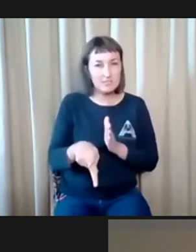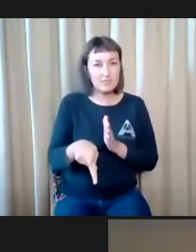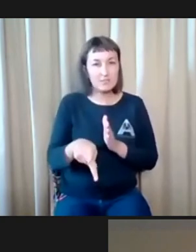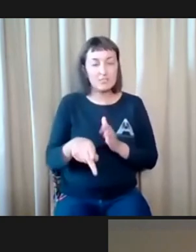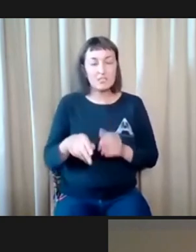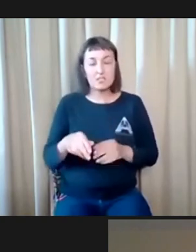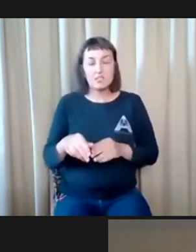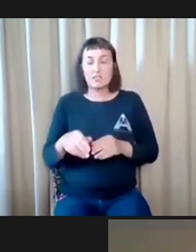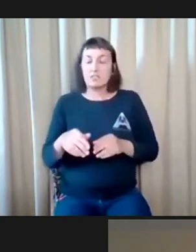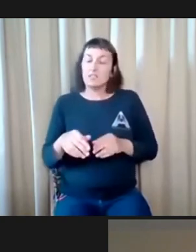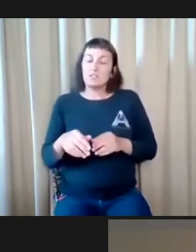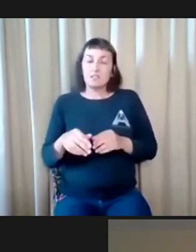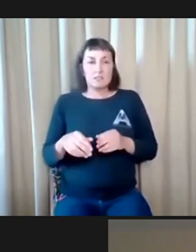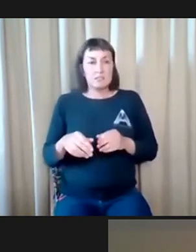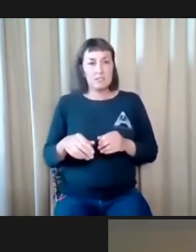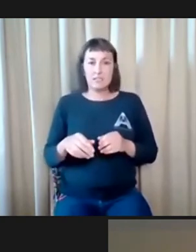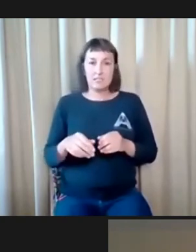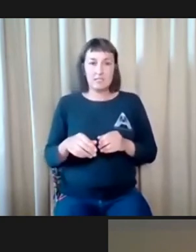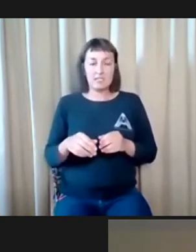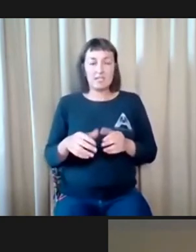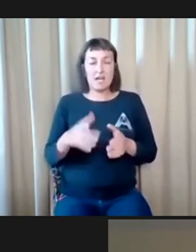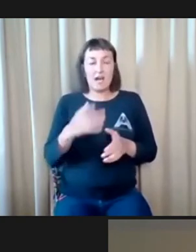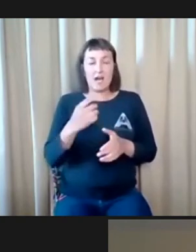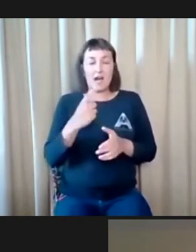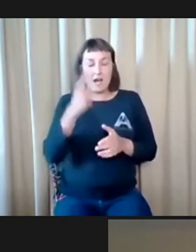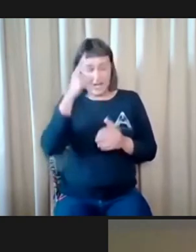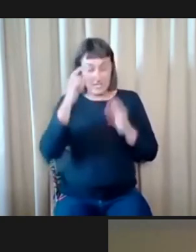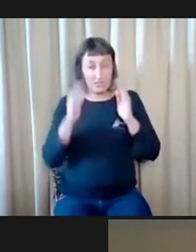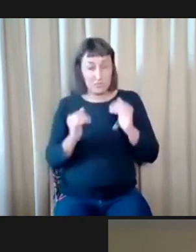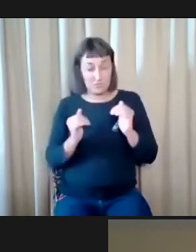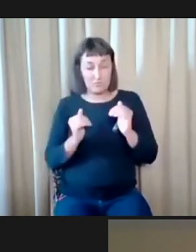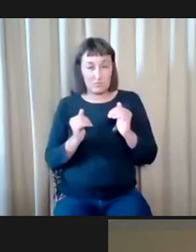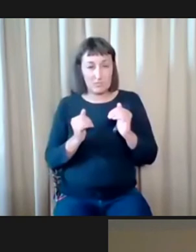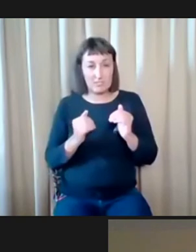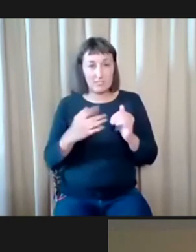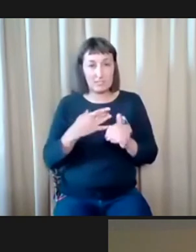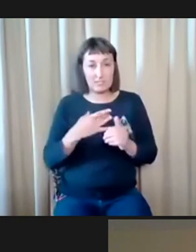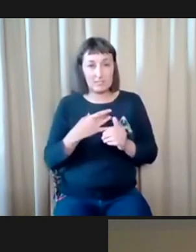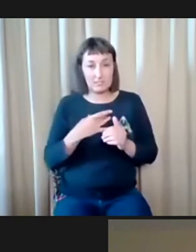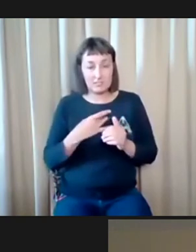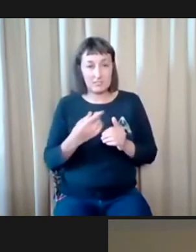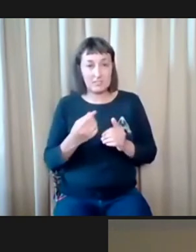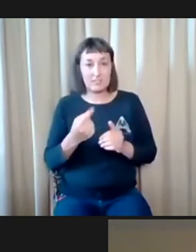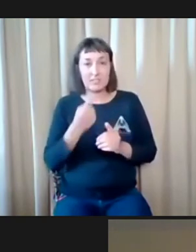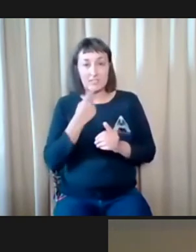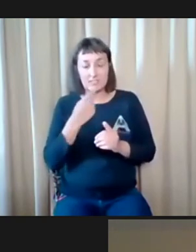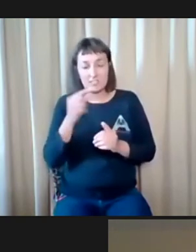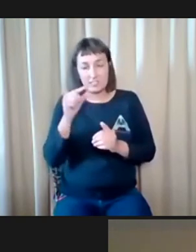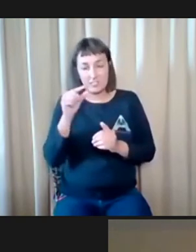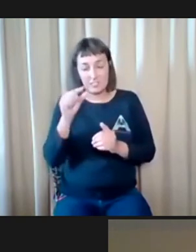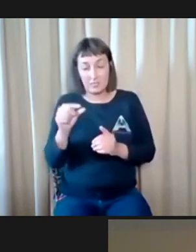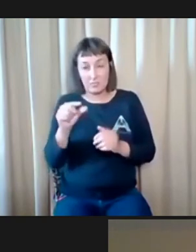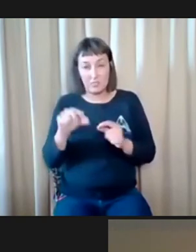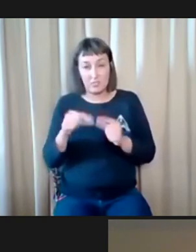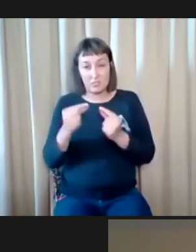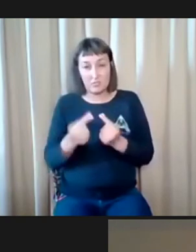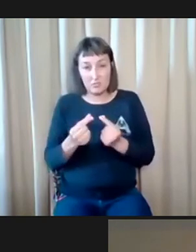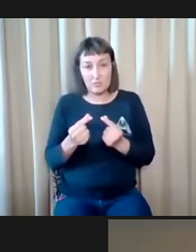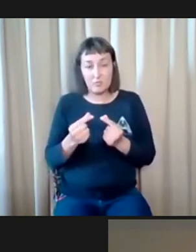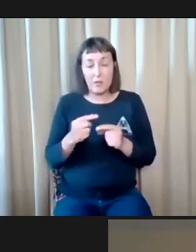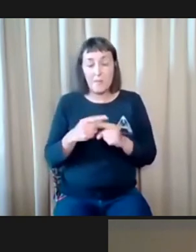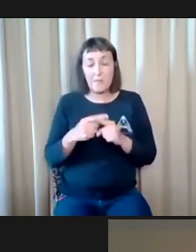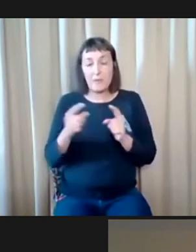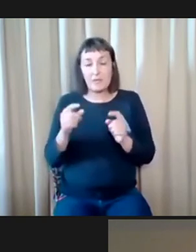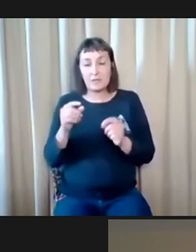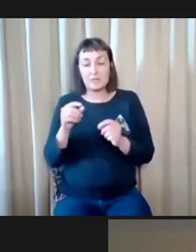like to say that it's a tiny little sliver of the populace, but unfortunately, as our coalition does more research, we find that